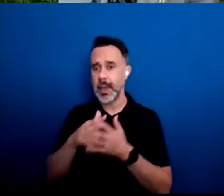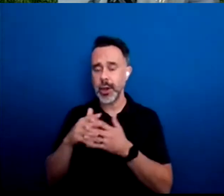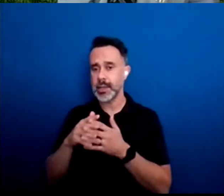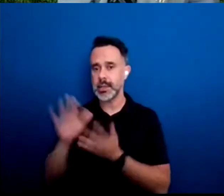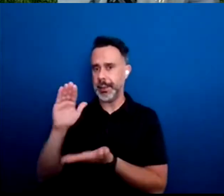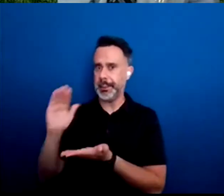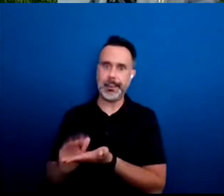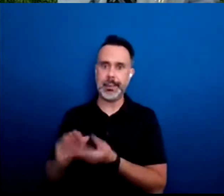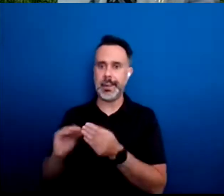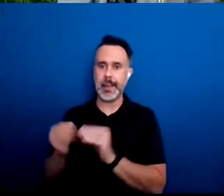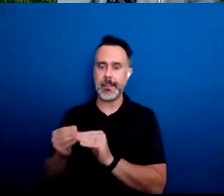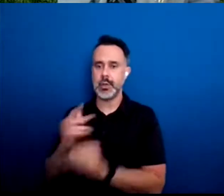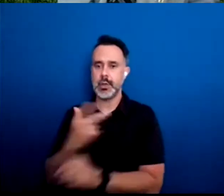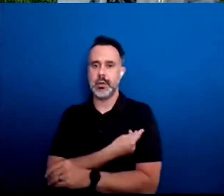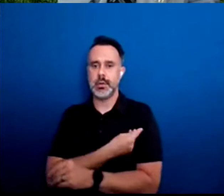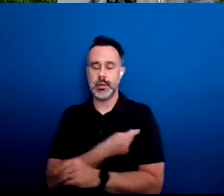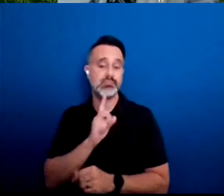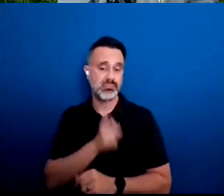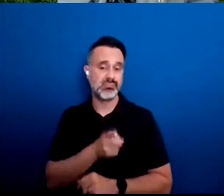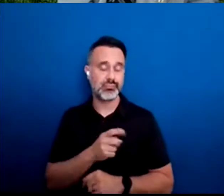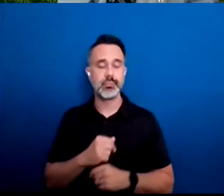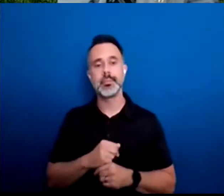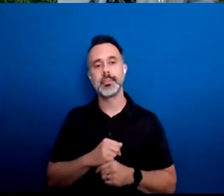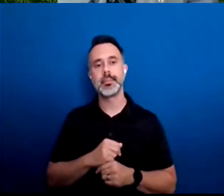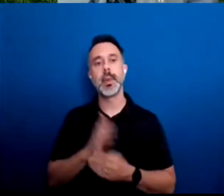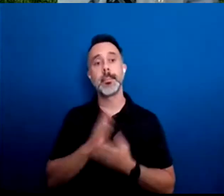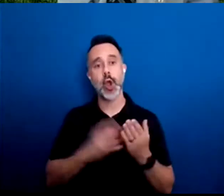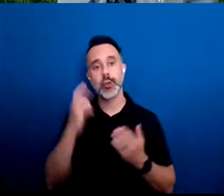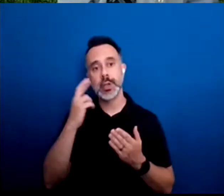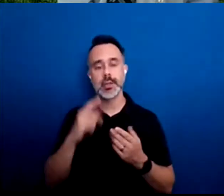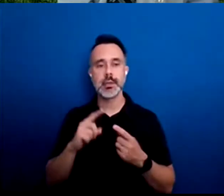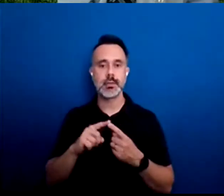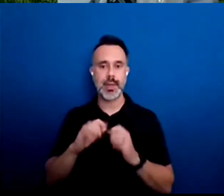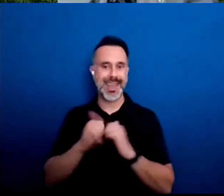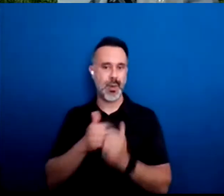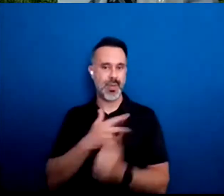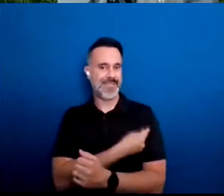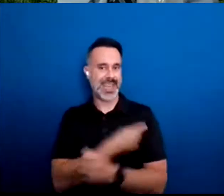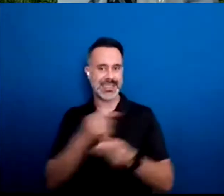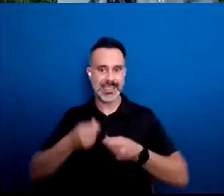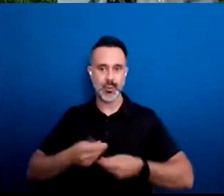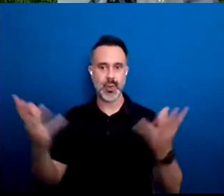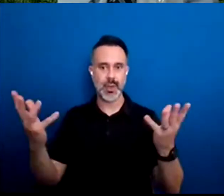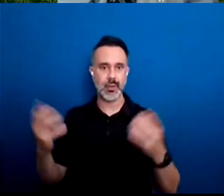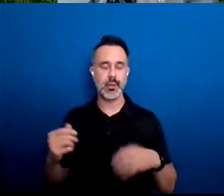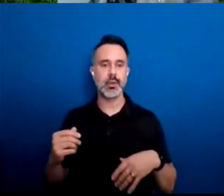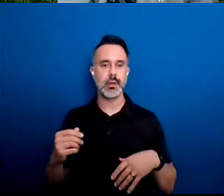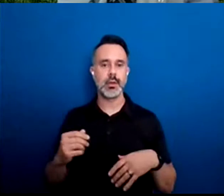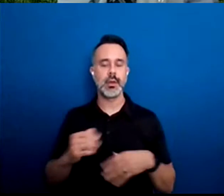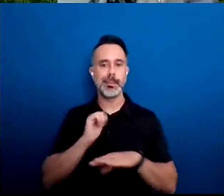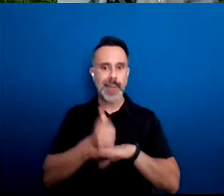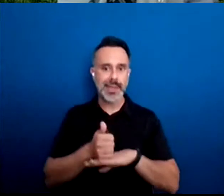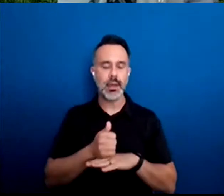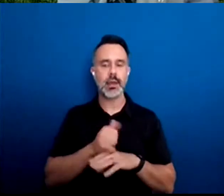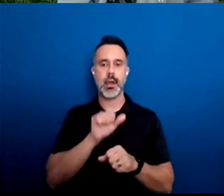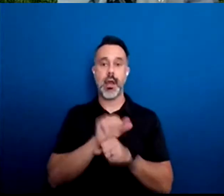of that was because of the way that the vaccine was rolled out, where it was occupation-based, the priorities